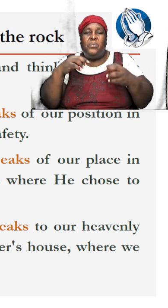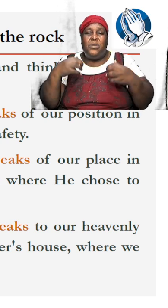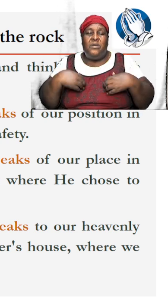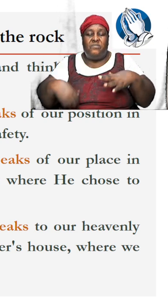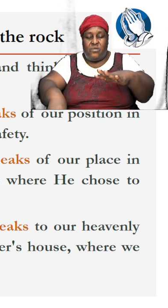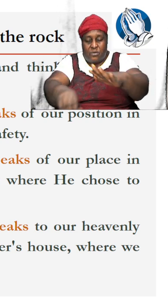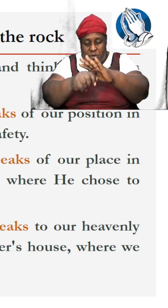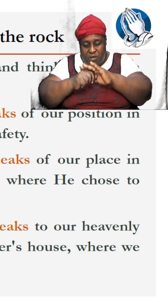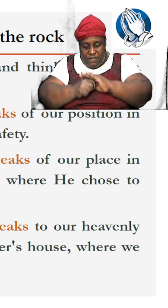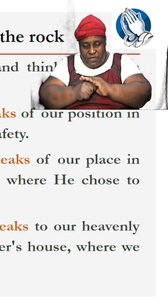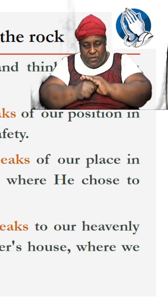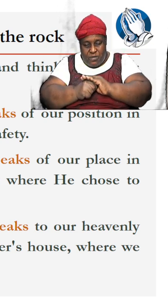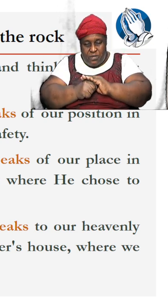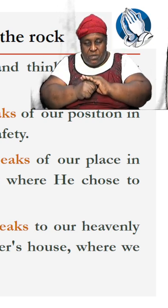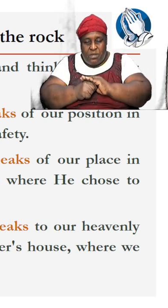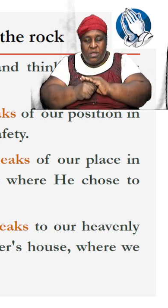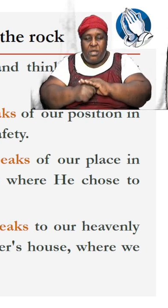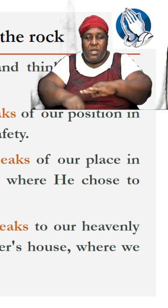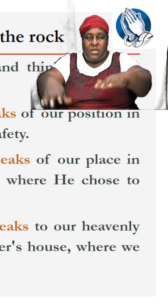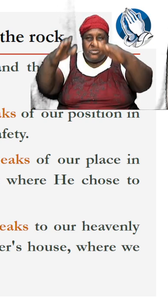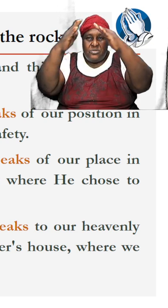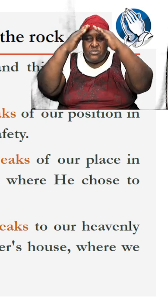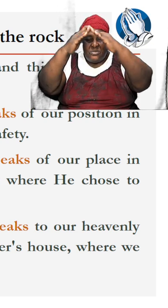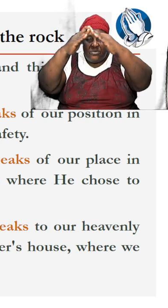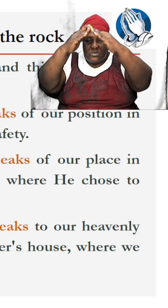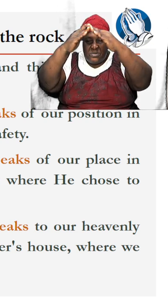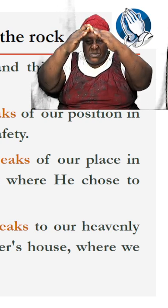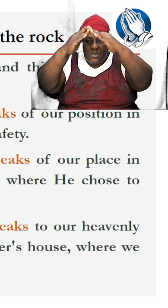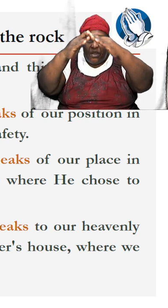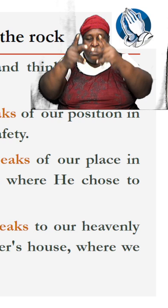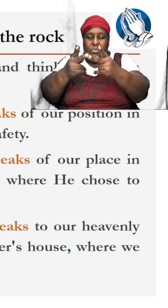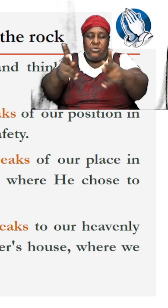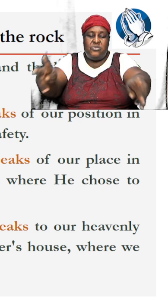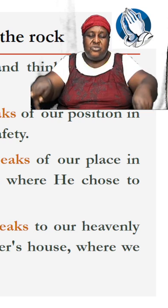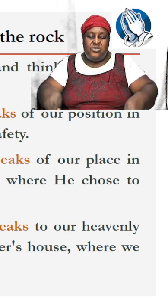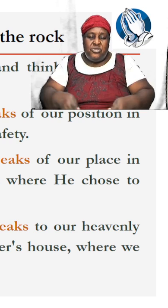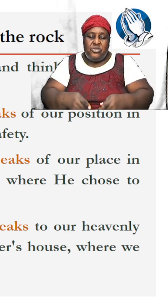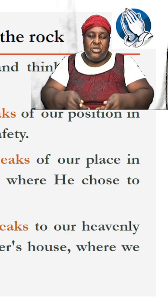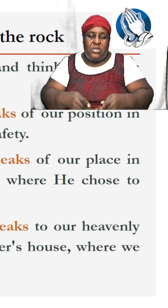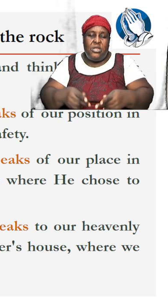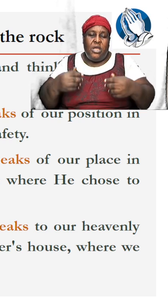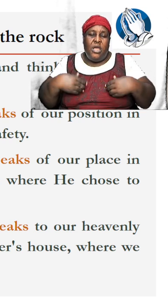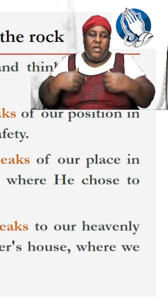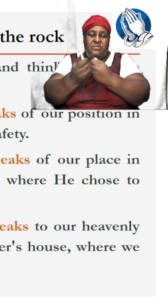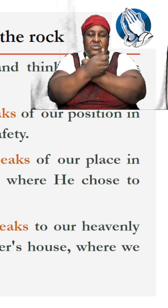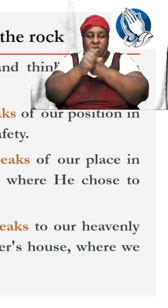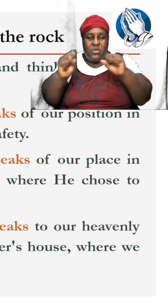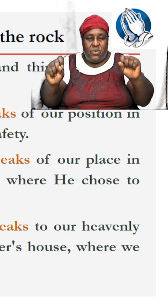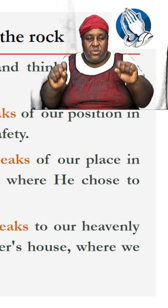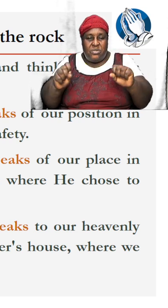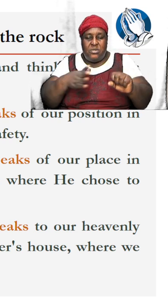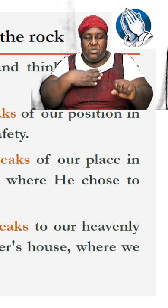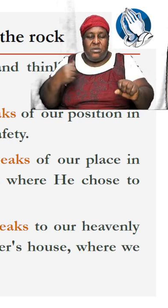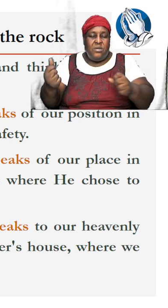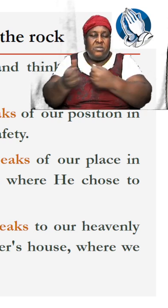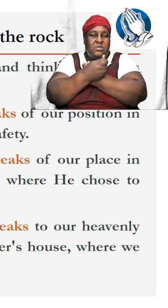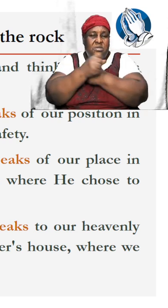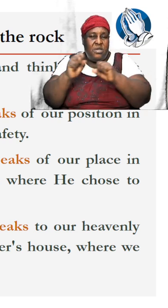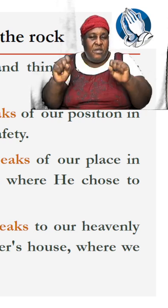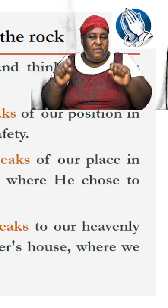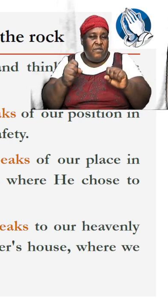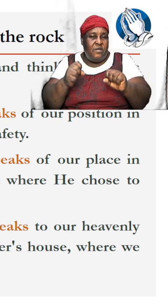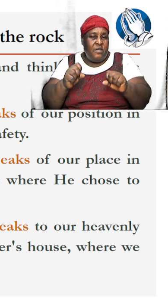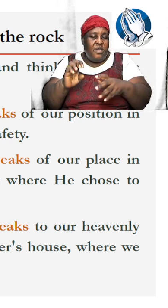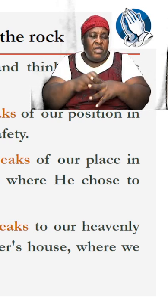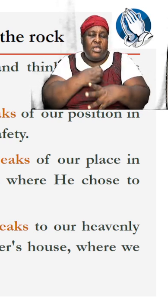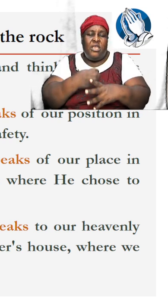covered. We can have shelter. We can have position. We can have security and safety, even from the